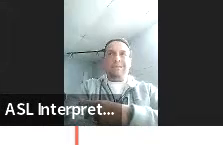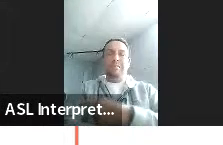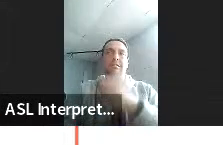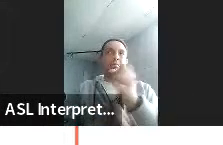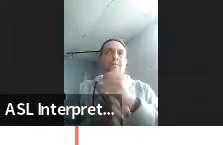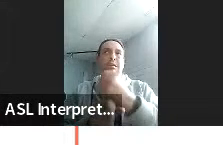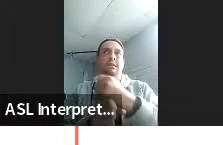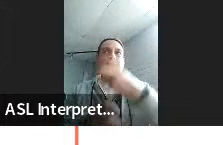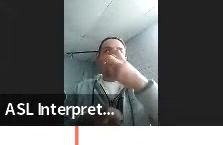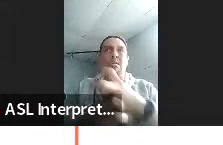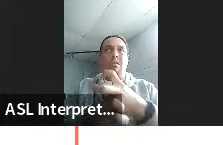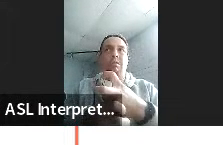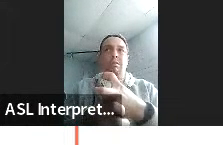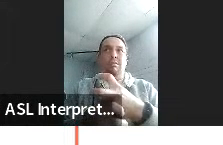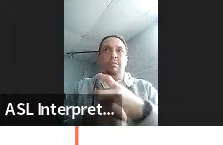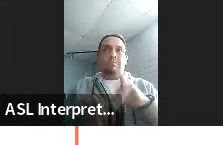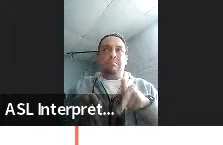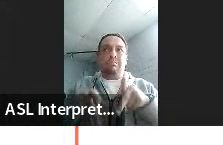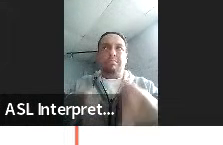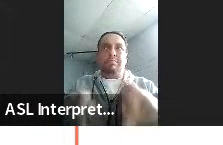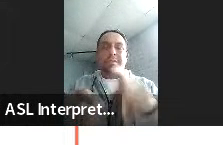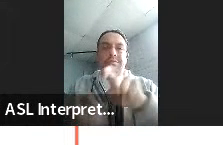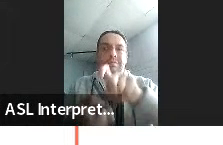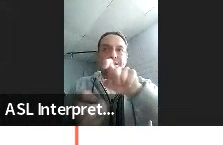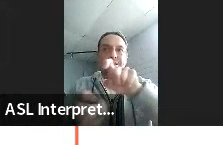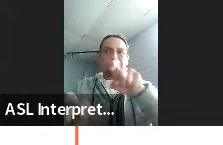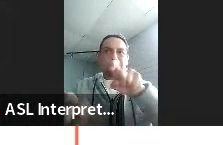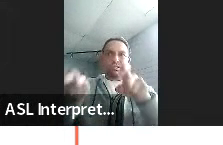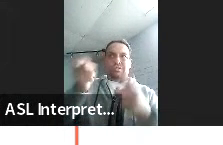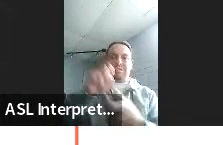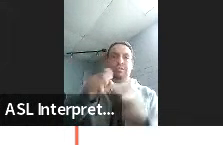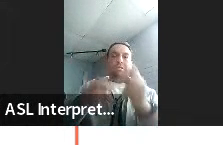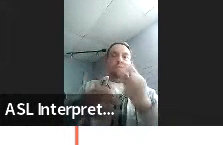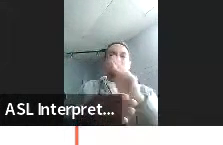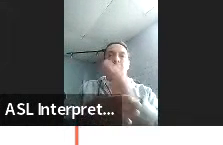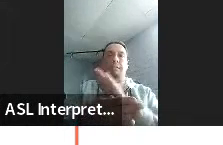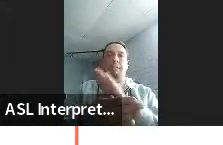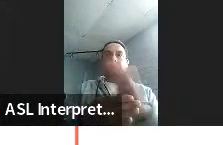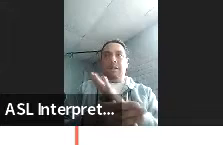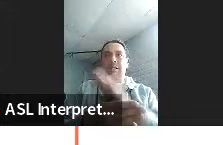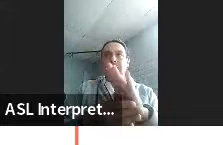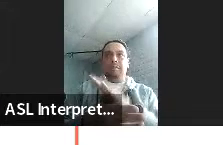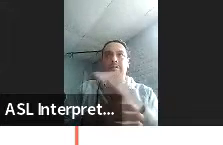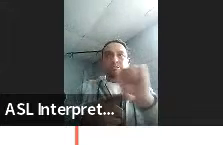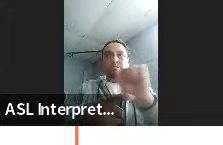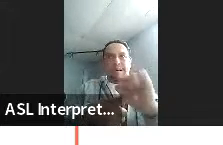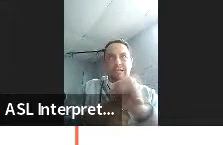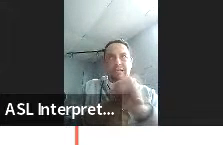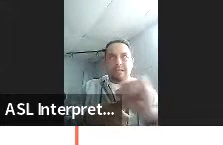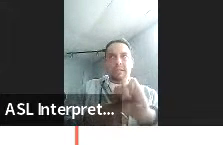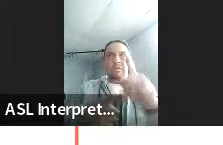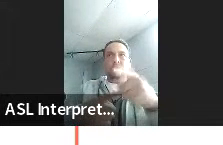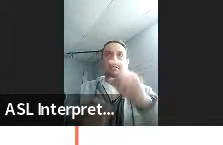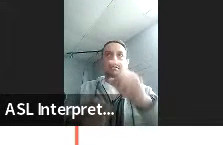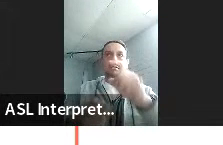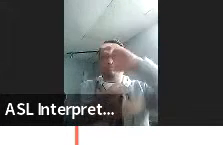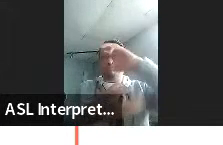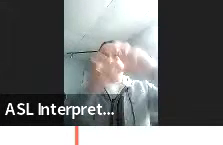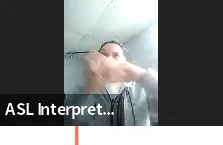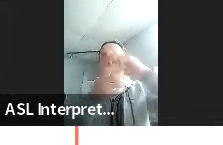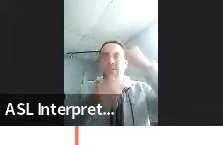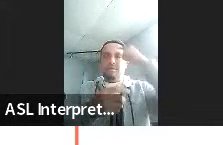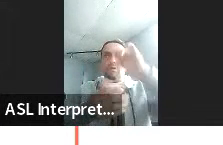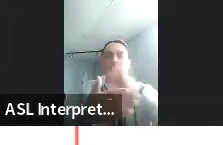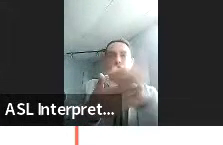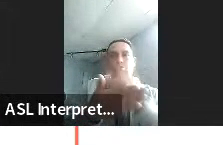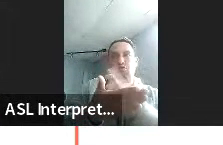there are changes in business practices. And all of this just costs businesses time and money and also is confusing for New Yorkers. And so